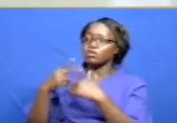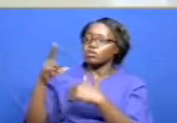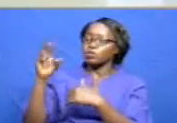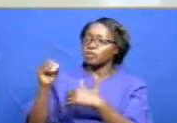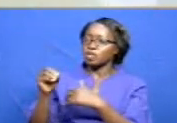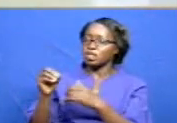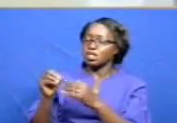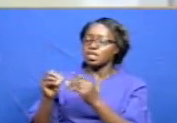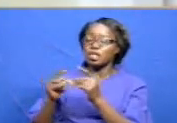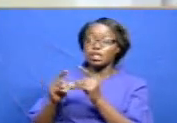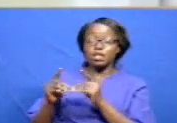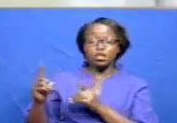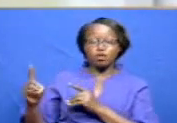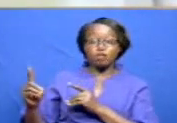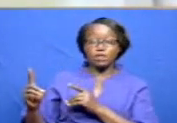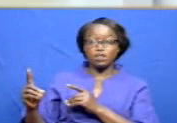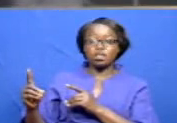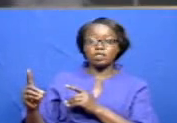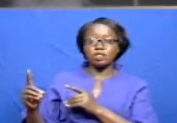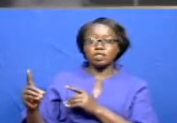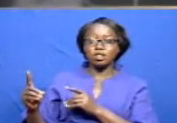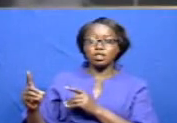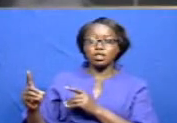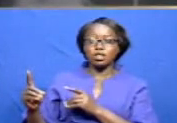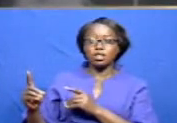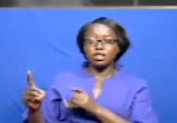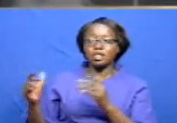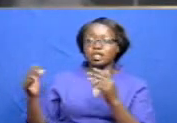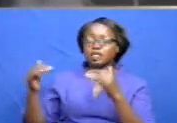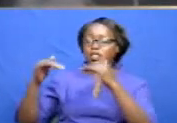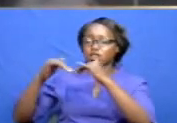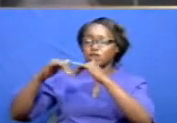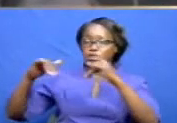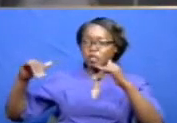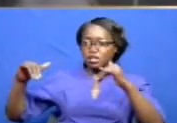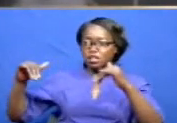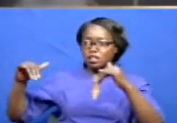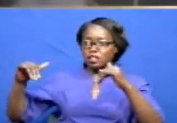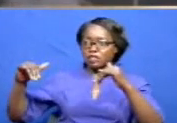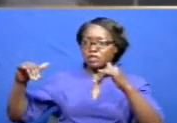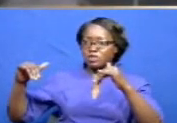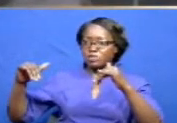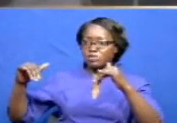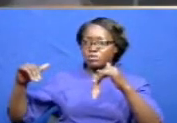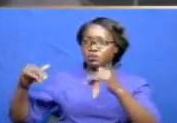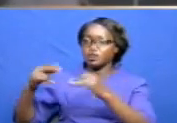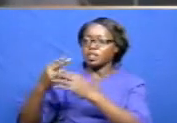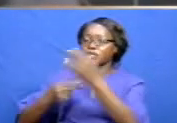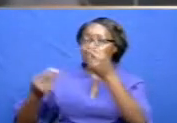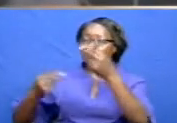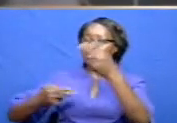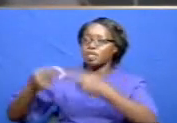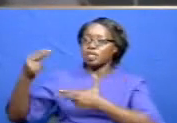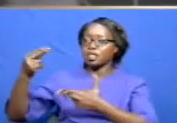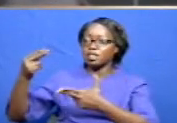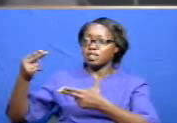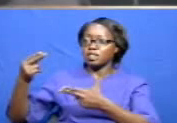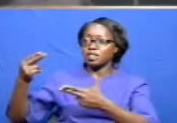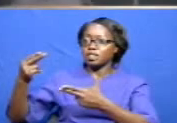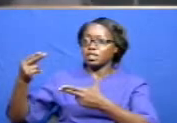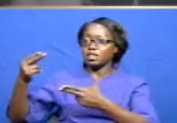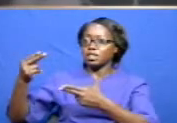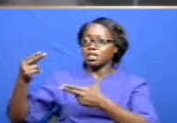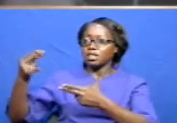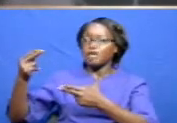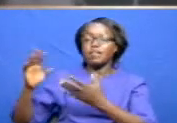kilometers, 6,000 foot up in space, you know, you should think of it as double the height that your typical airplane